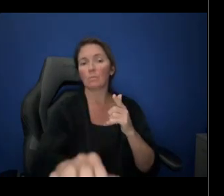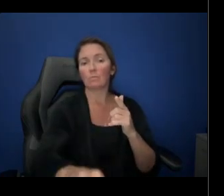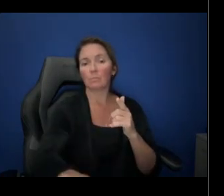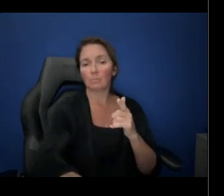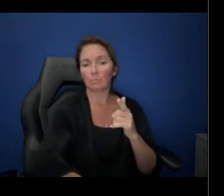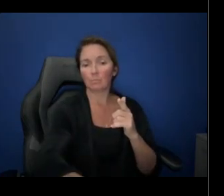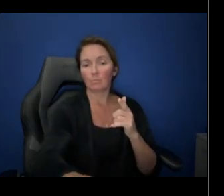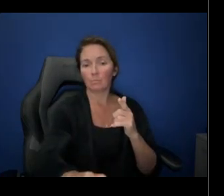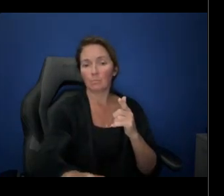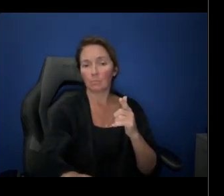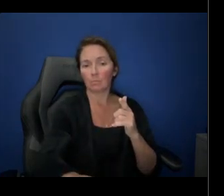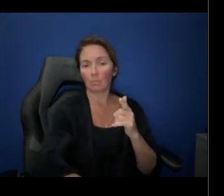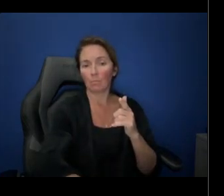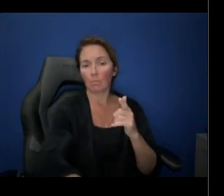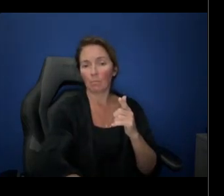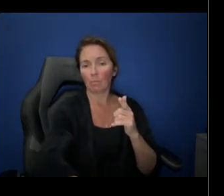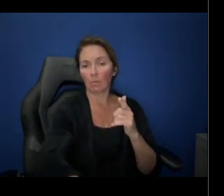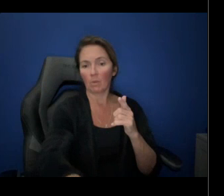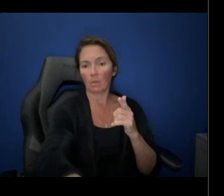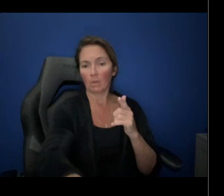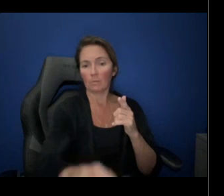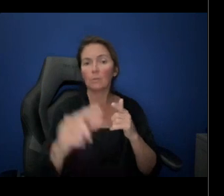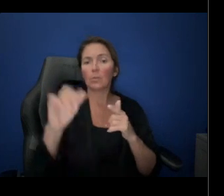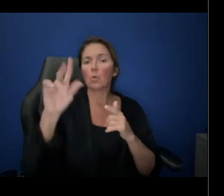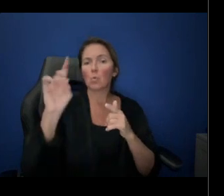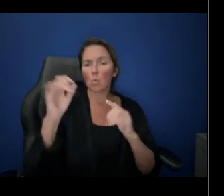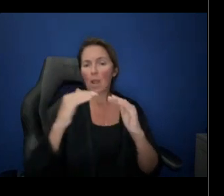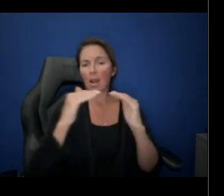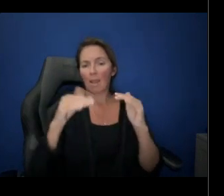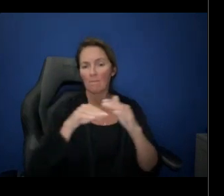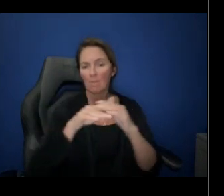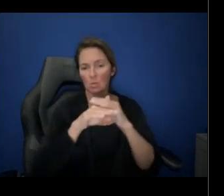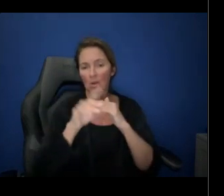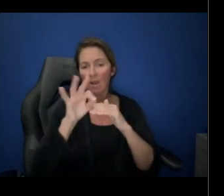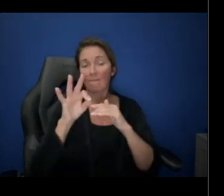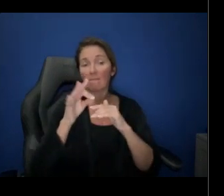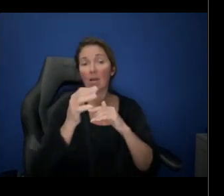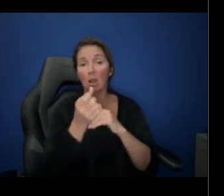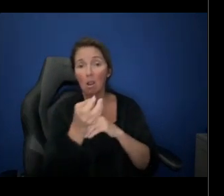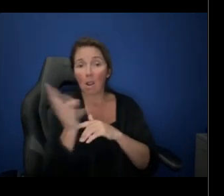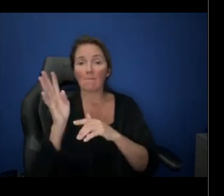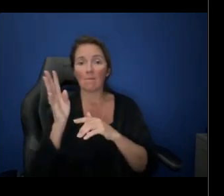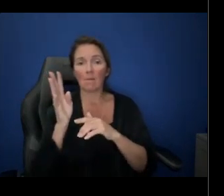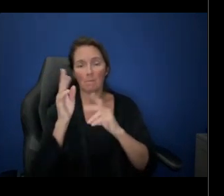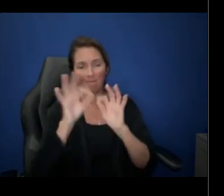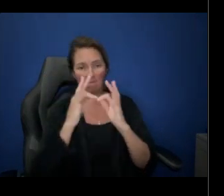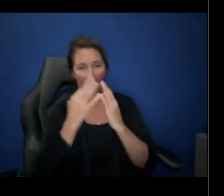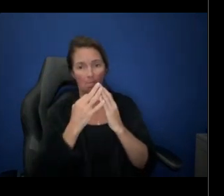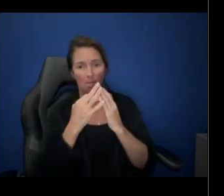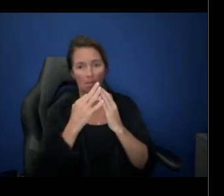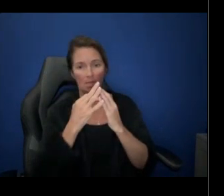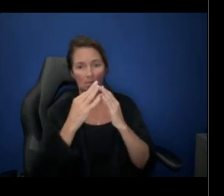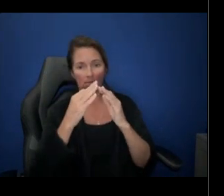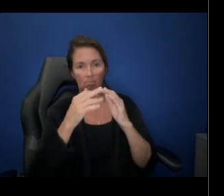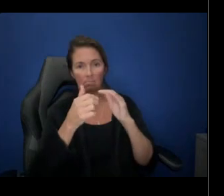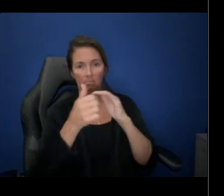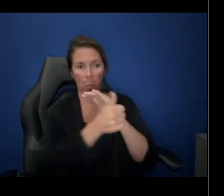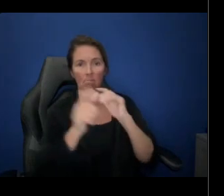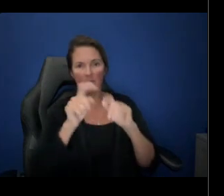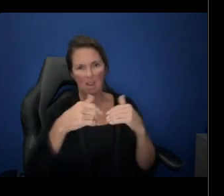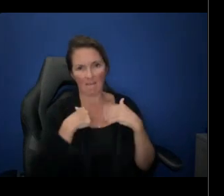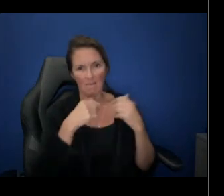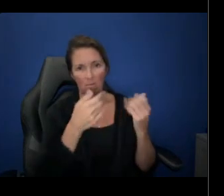entrances of covered multifamily dwellings must be provided, and